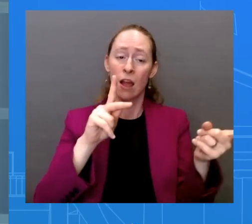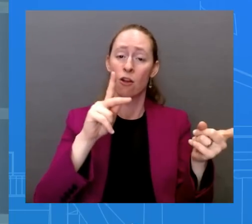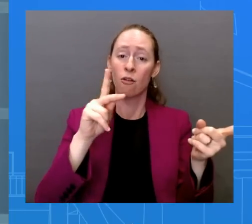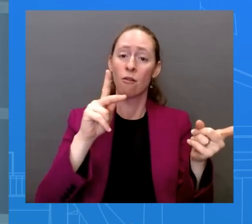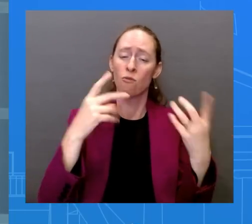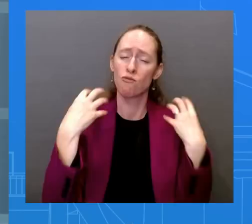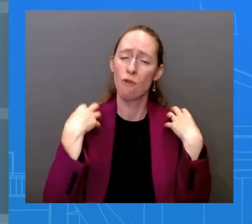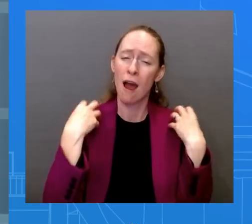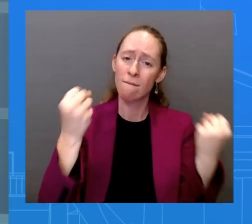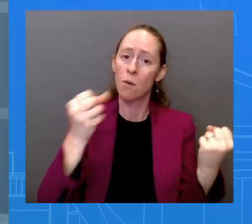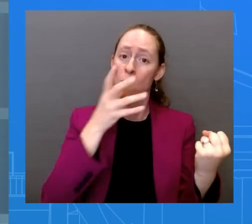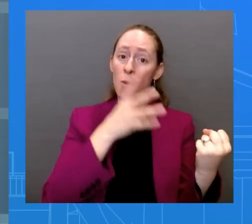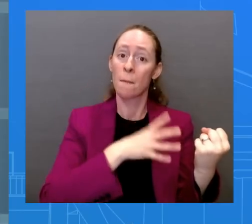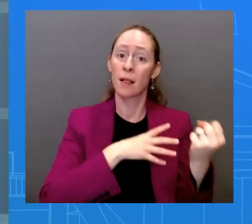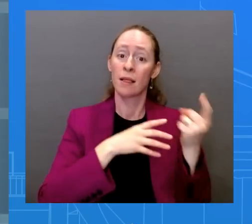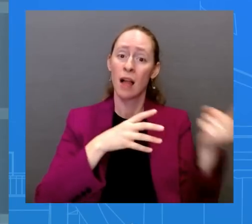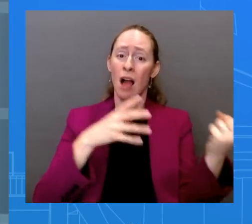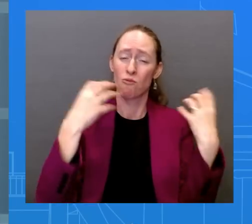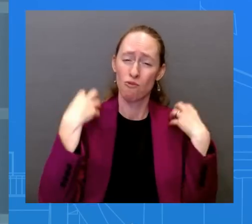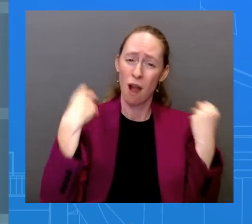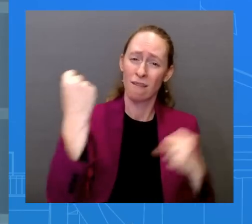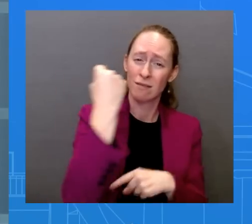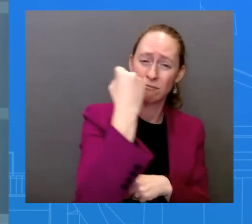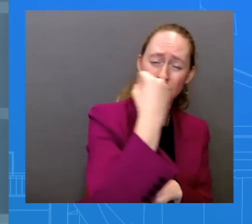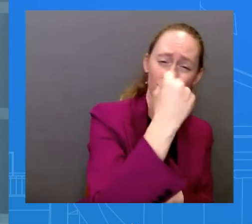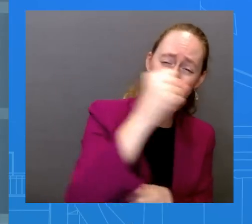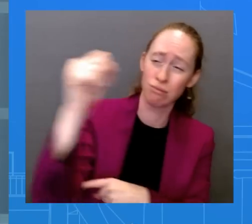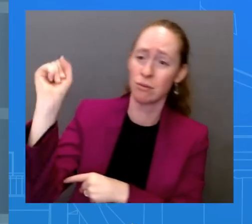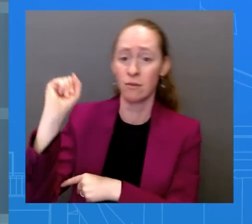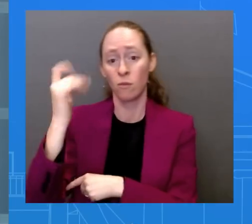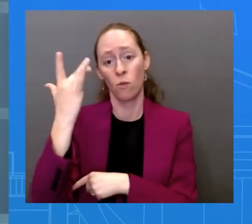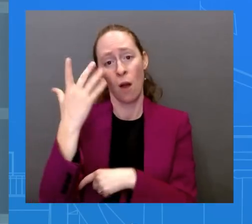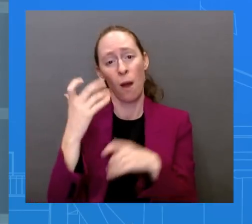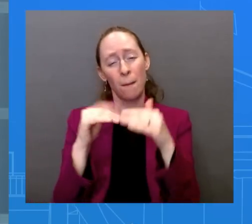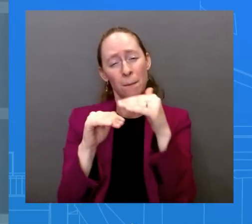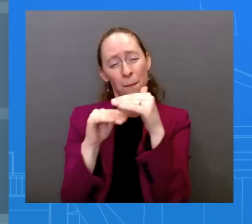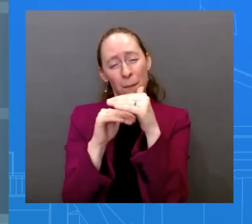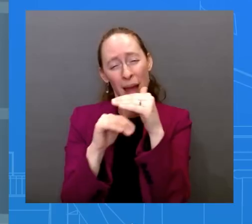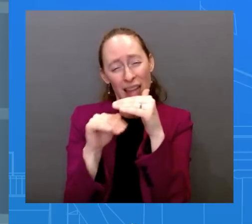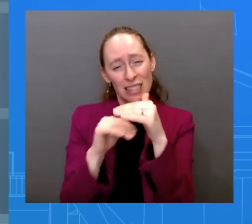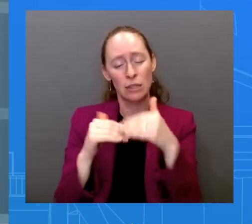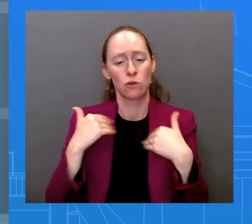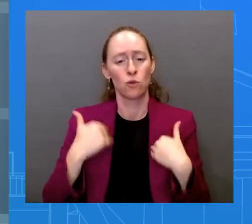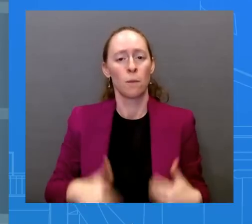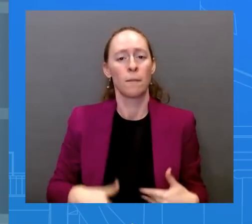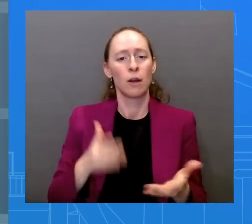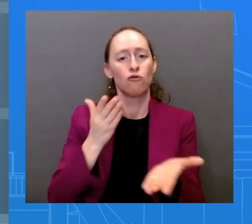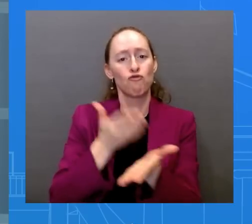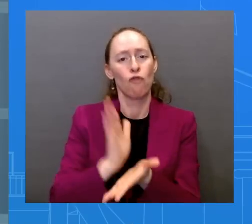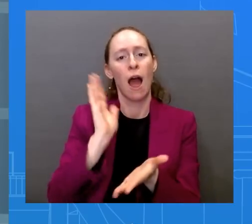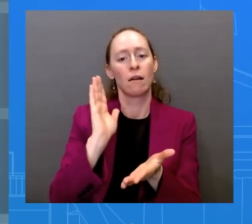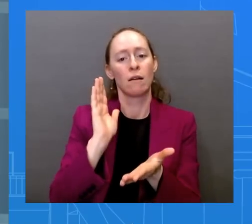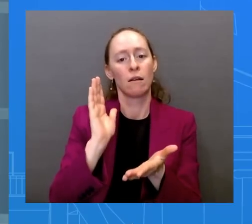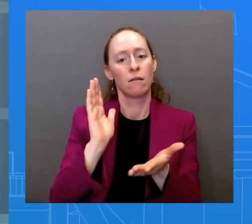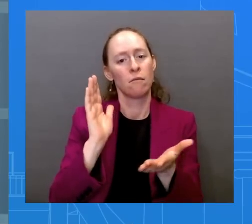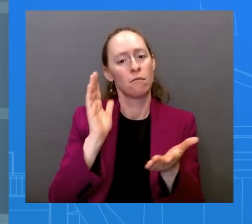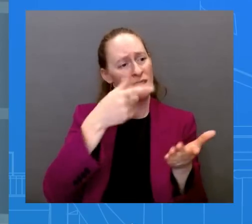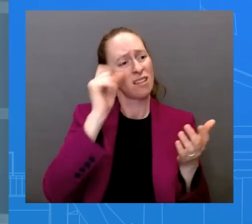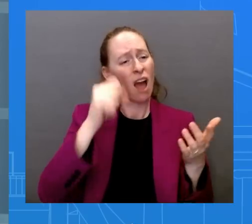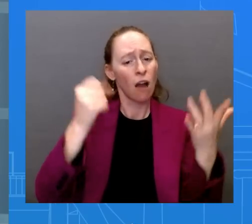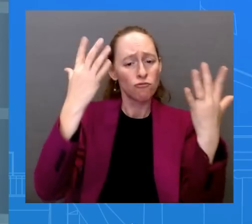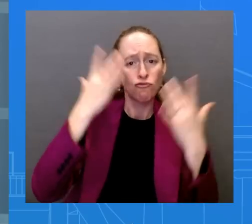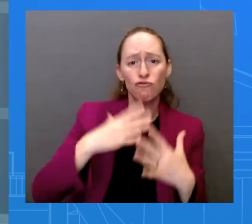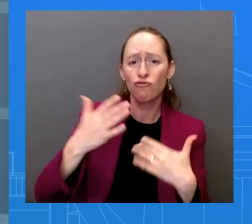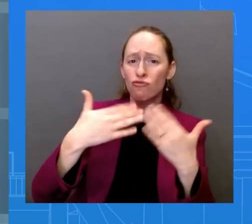their basic rights. Women in Iran should have the right to wear what they want, free from violence or harassment. Iran must